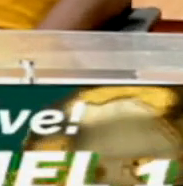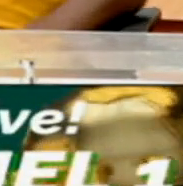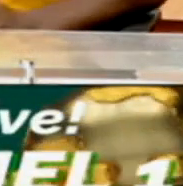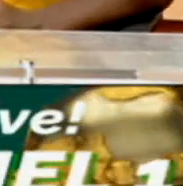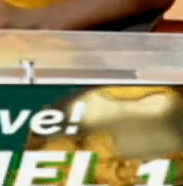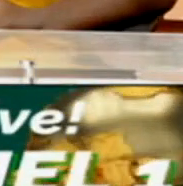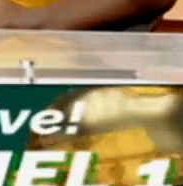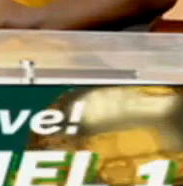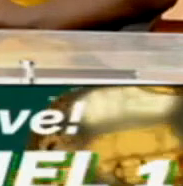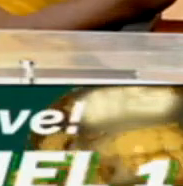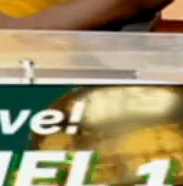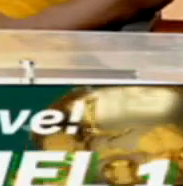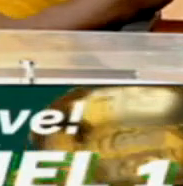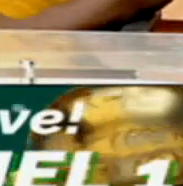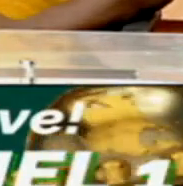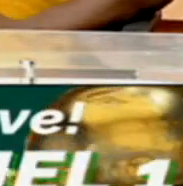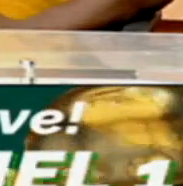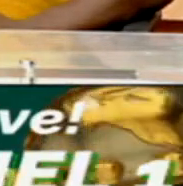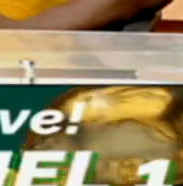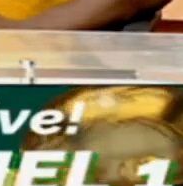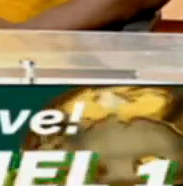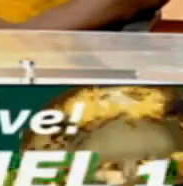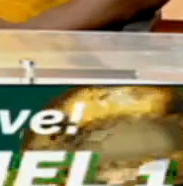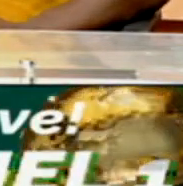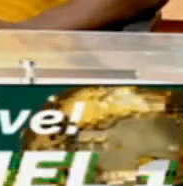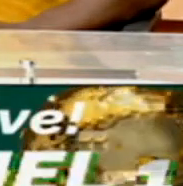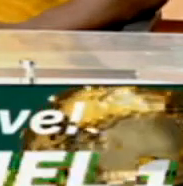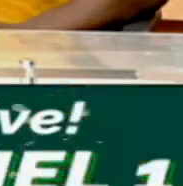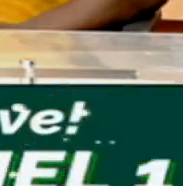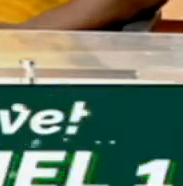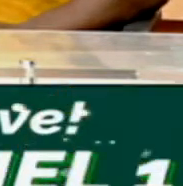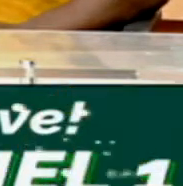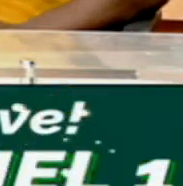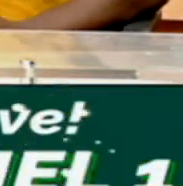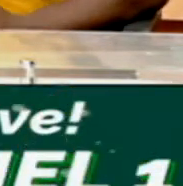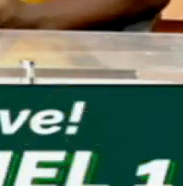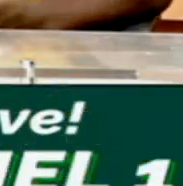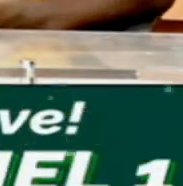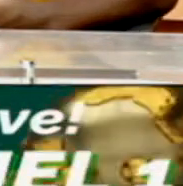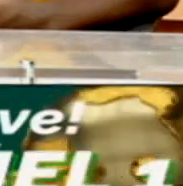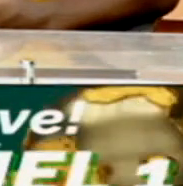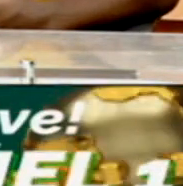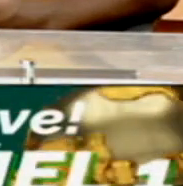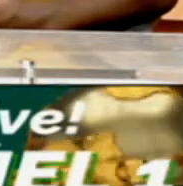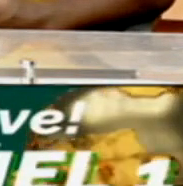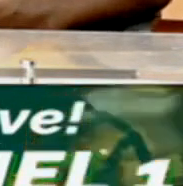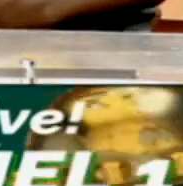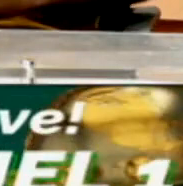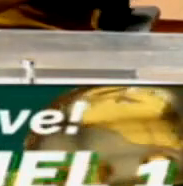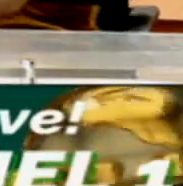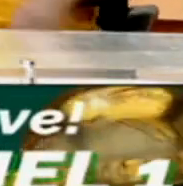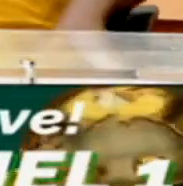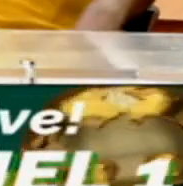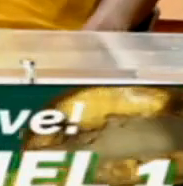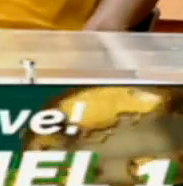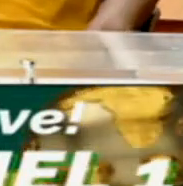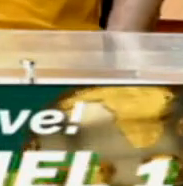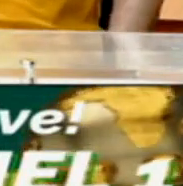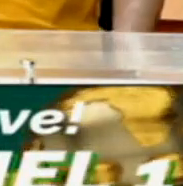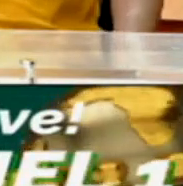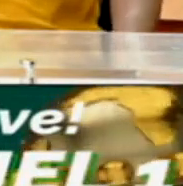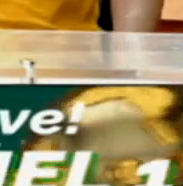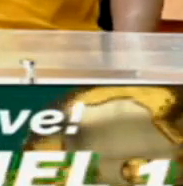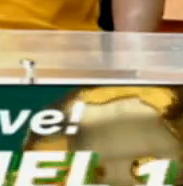something that I've noticed that. Right now, many countries, especially the North African countries,